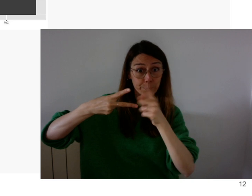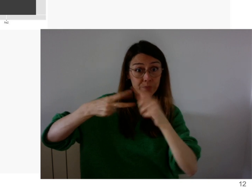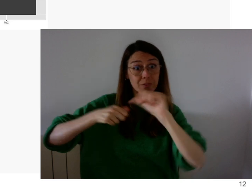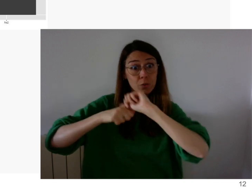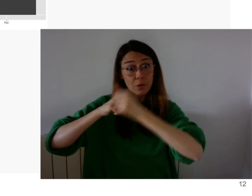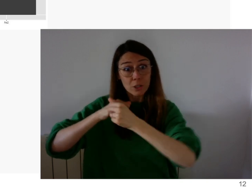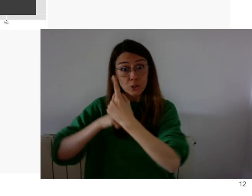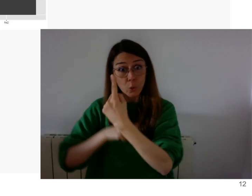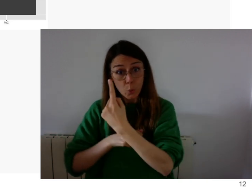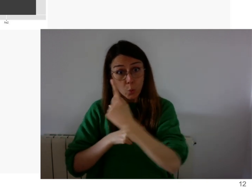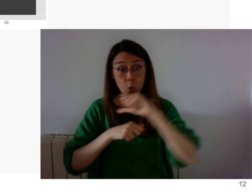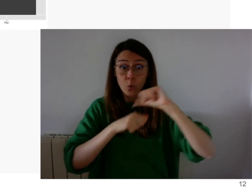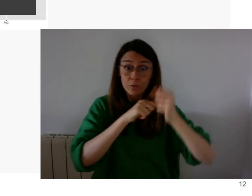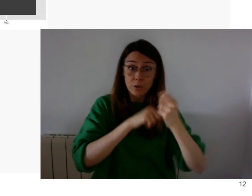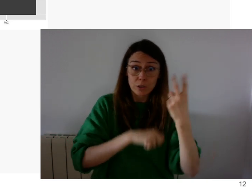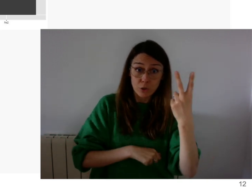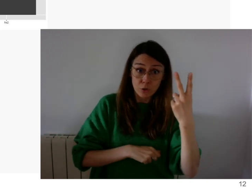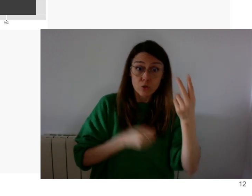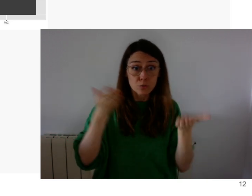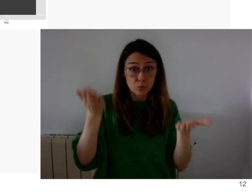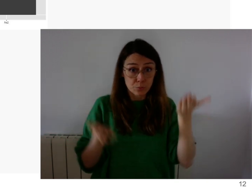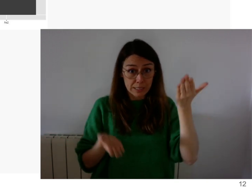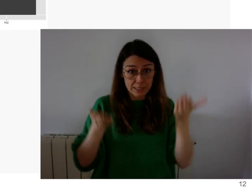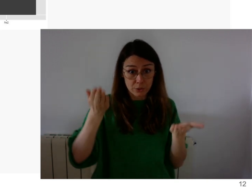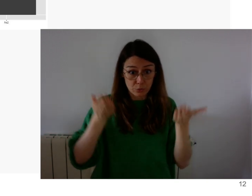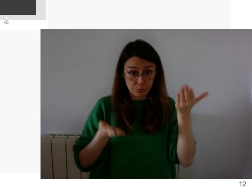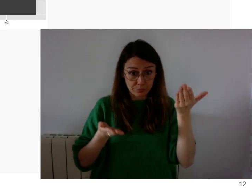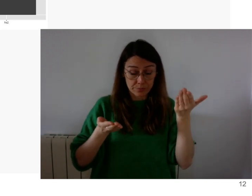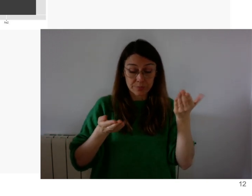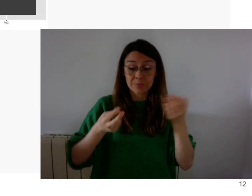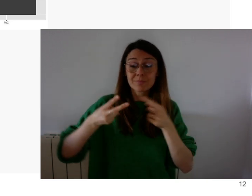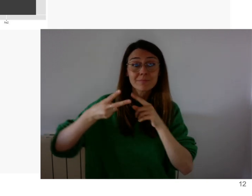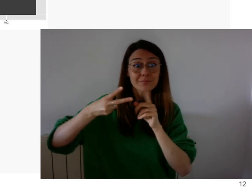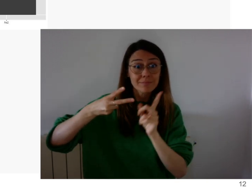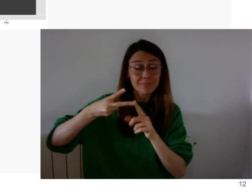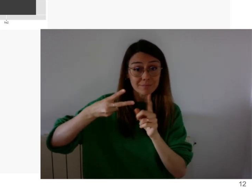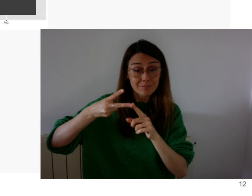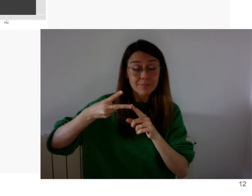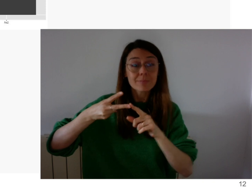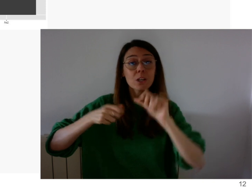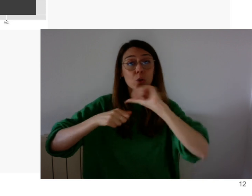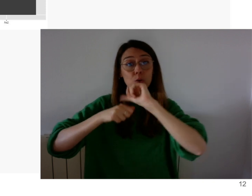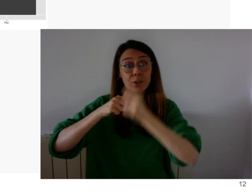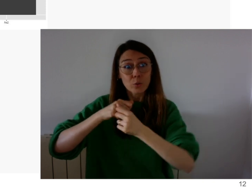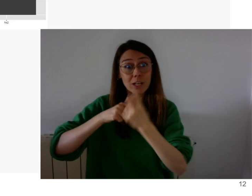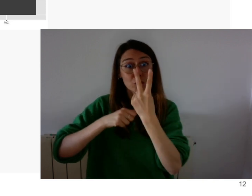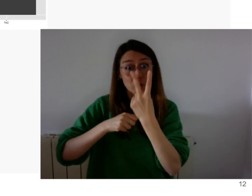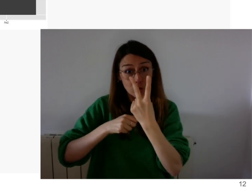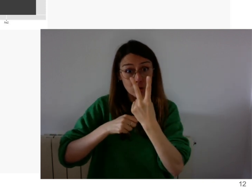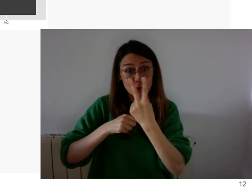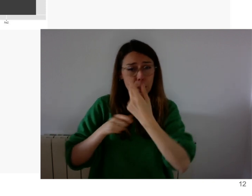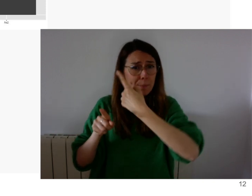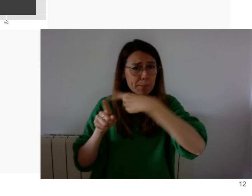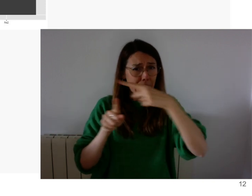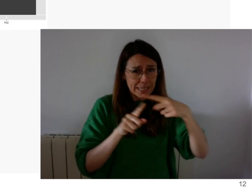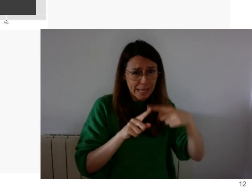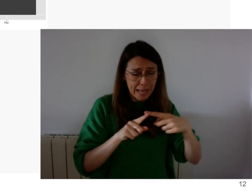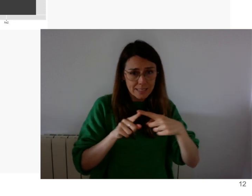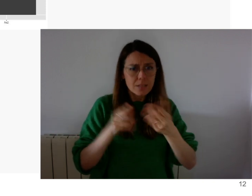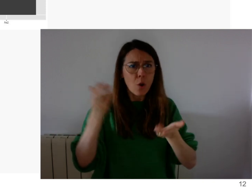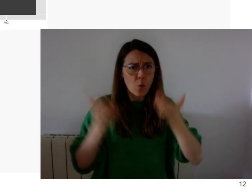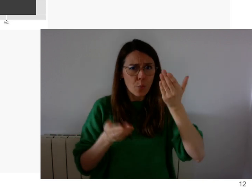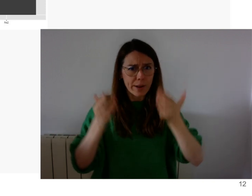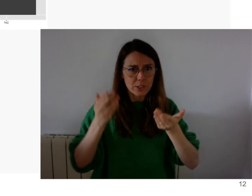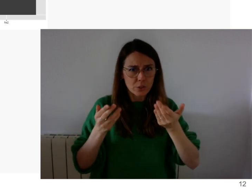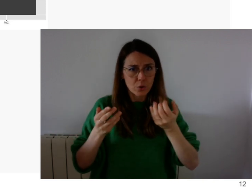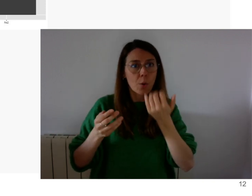and to keep in mind for the analysis and the data we'll present. So we performed